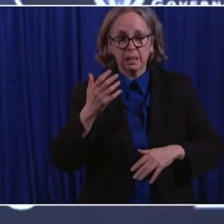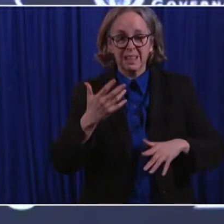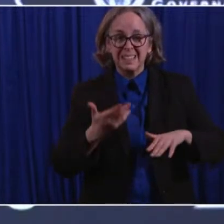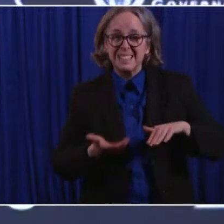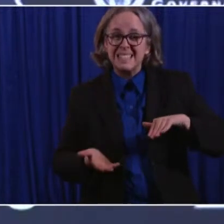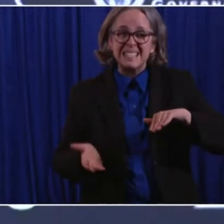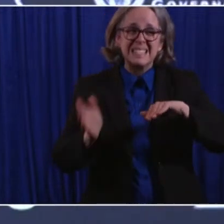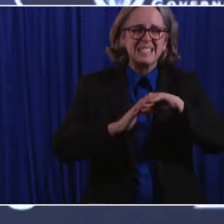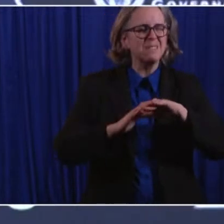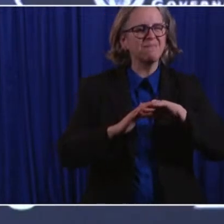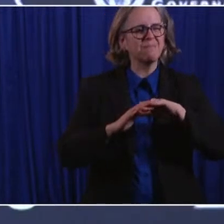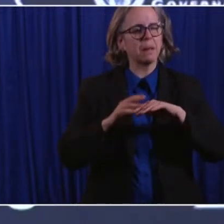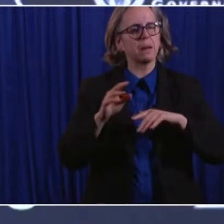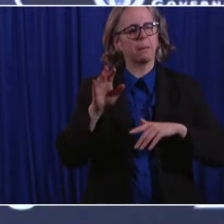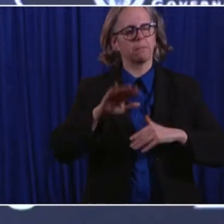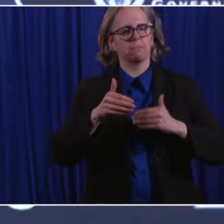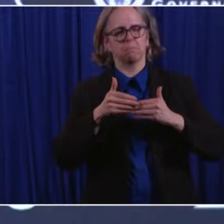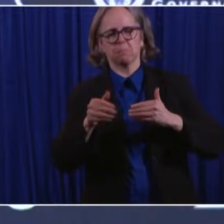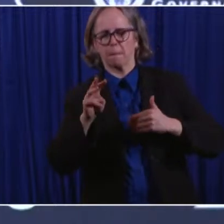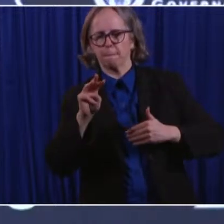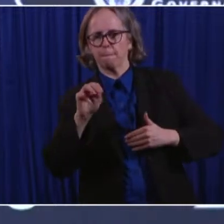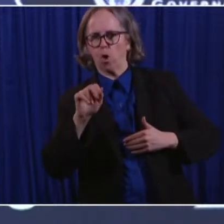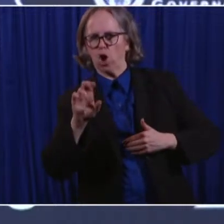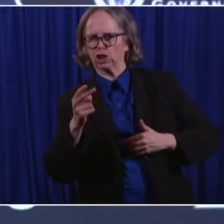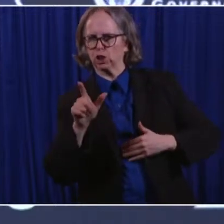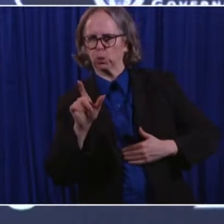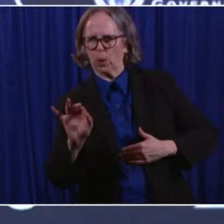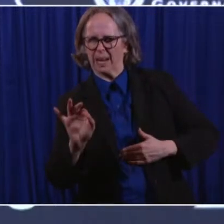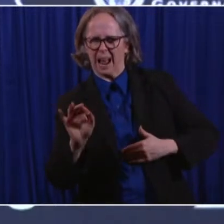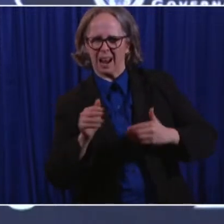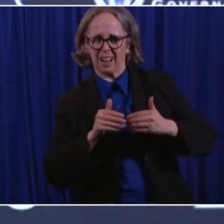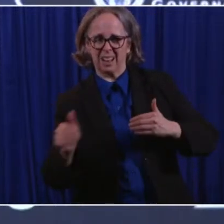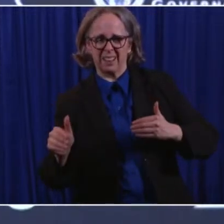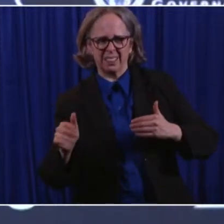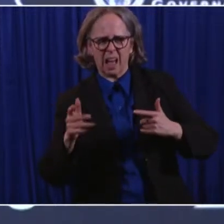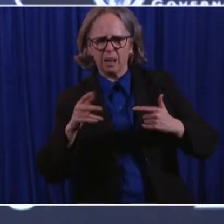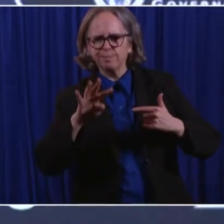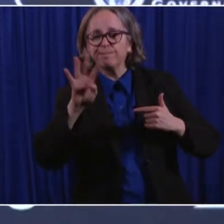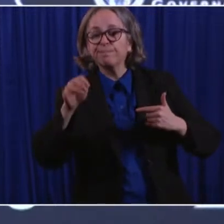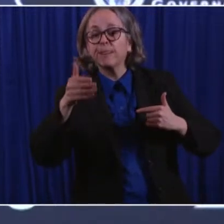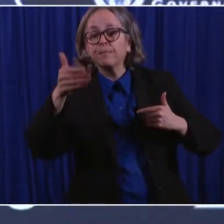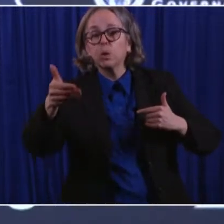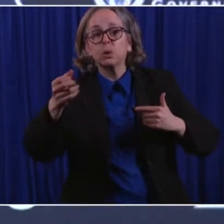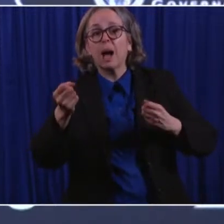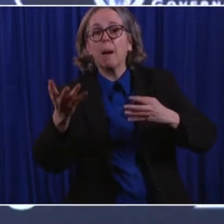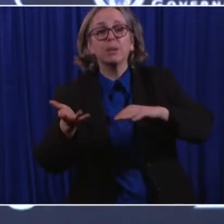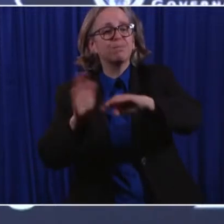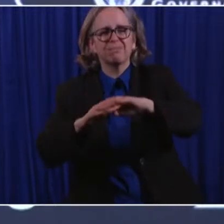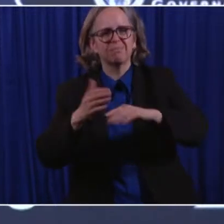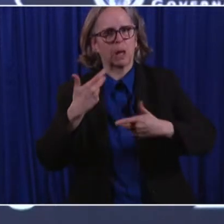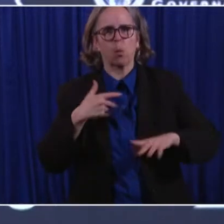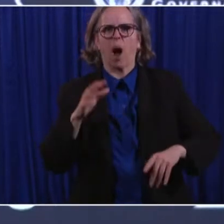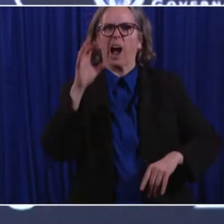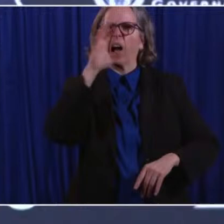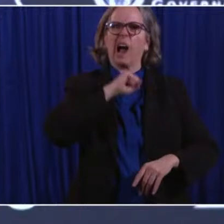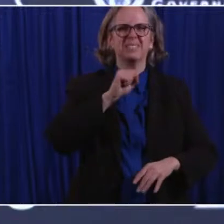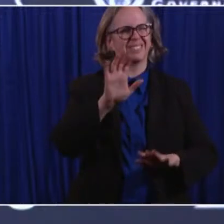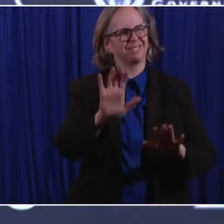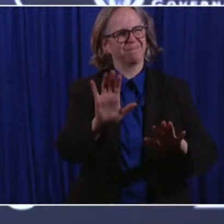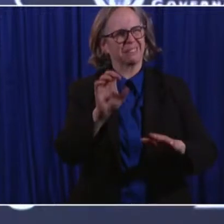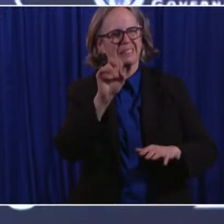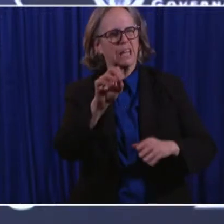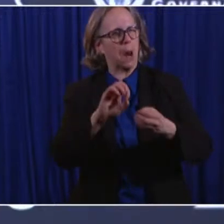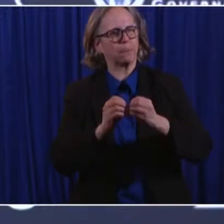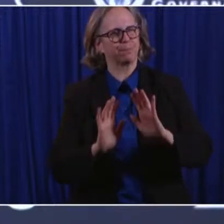Beyond that, I would be only guessing, and I don't want to guess about that. But they have given us